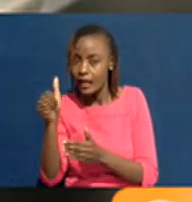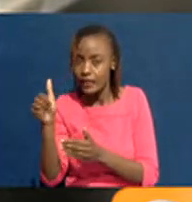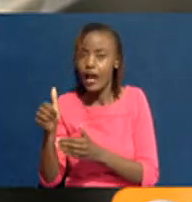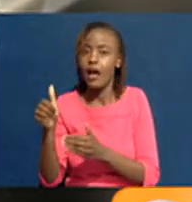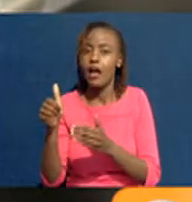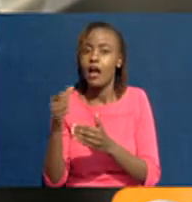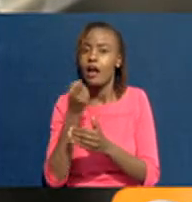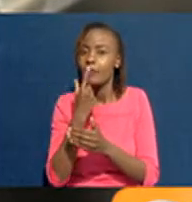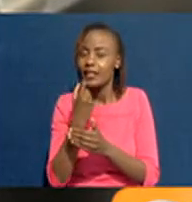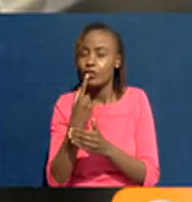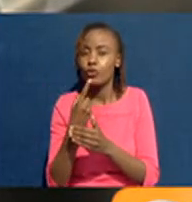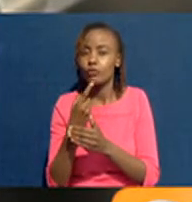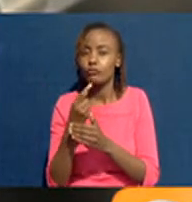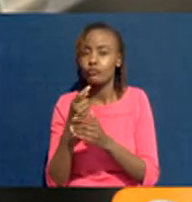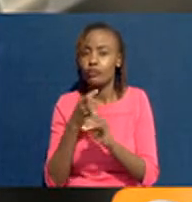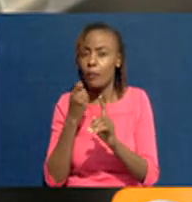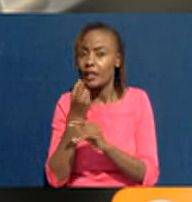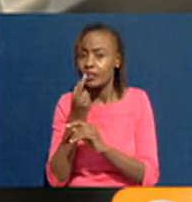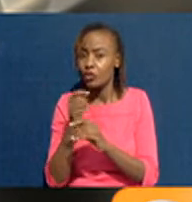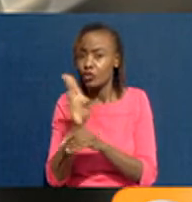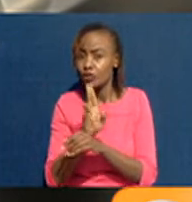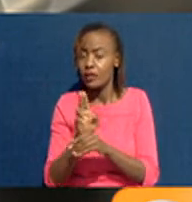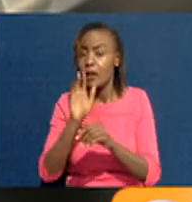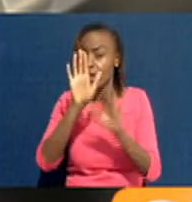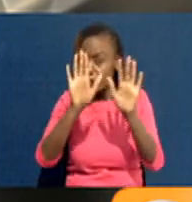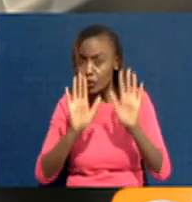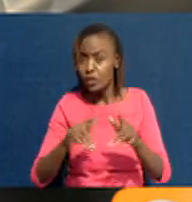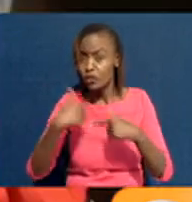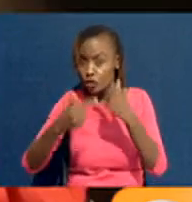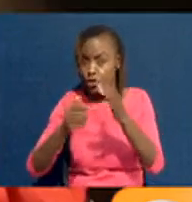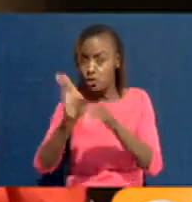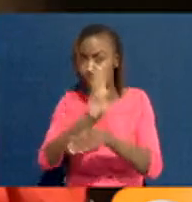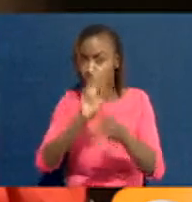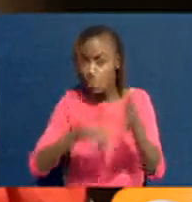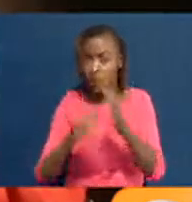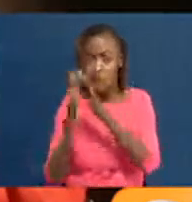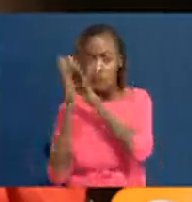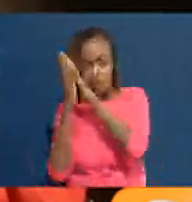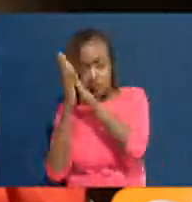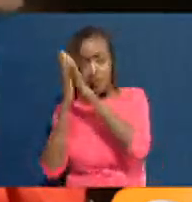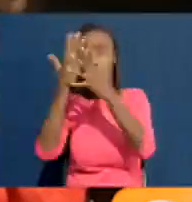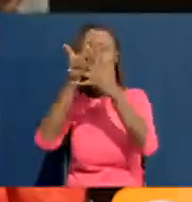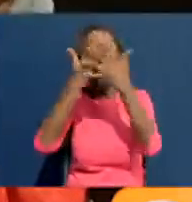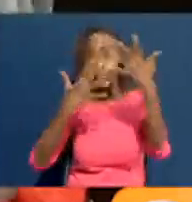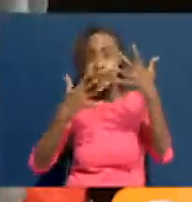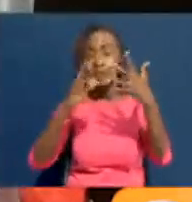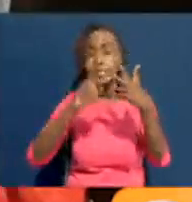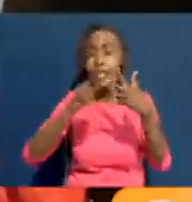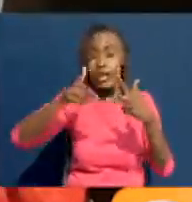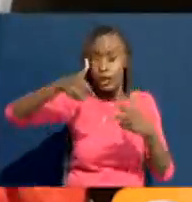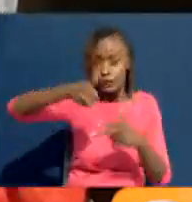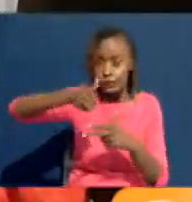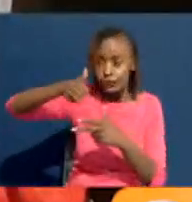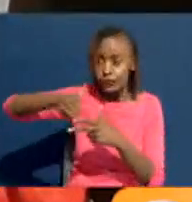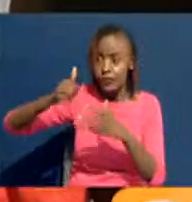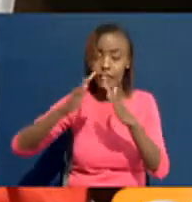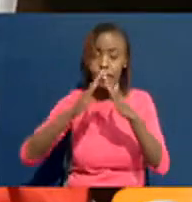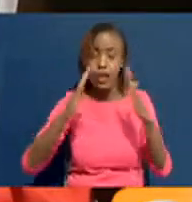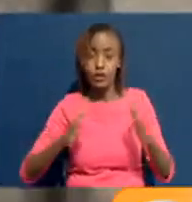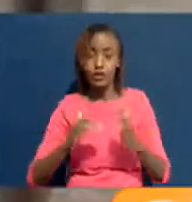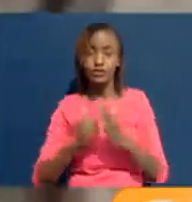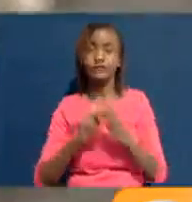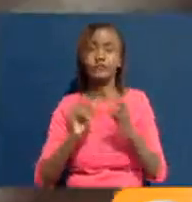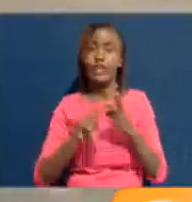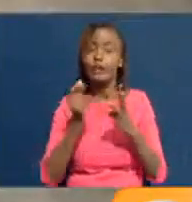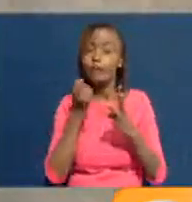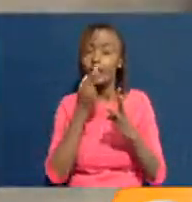of combating malaria, including the use of insecticide-treated bed nets, indoor residual spraying, preventive treatment